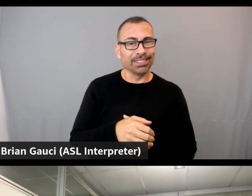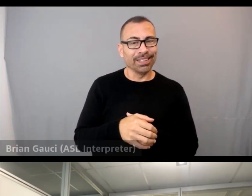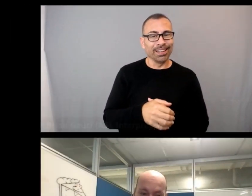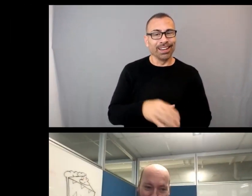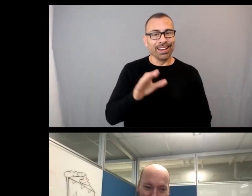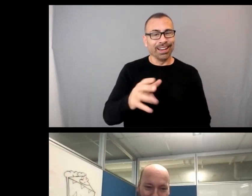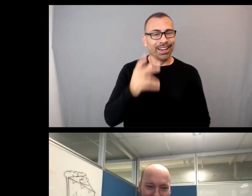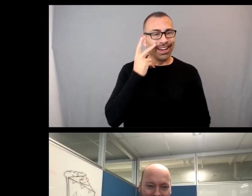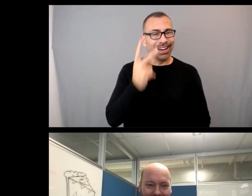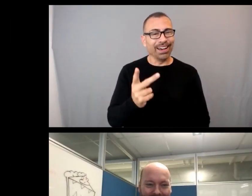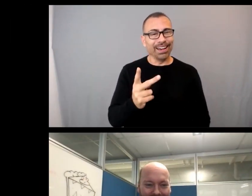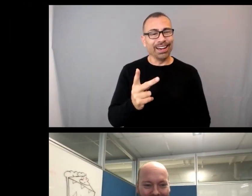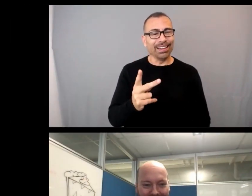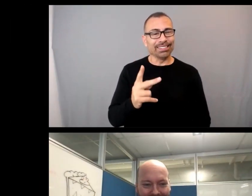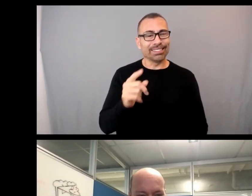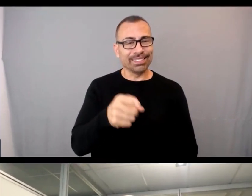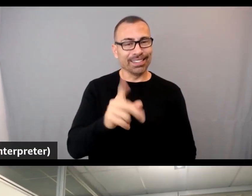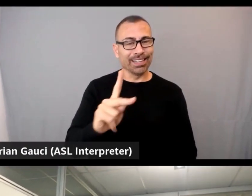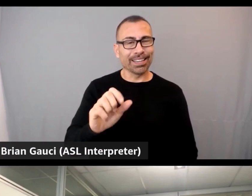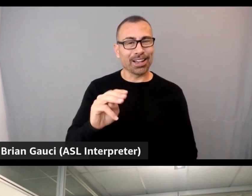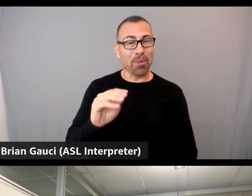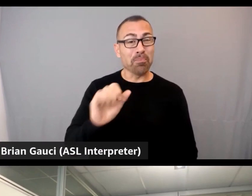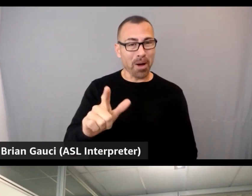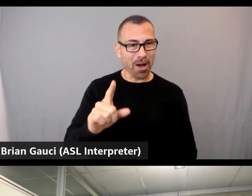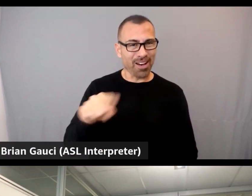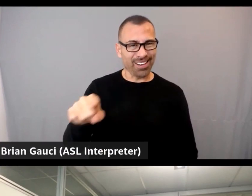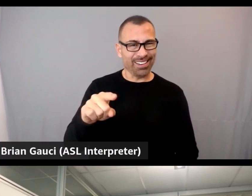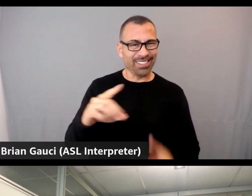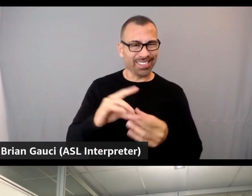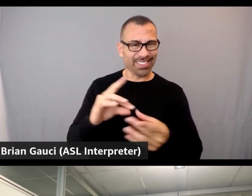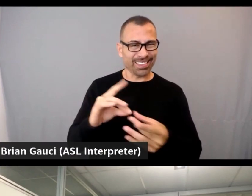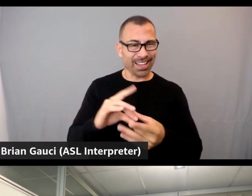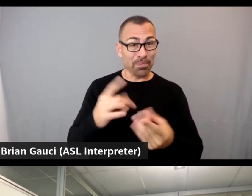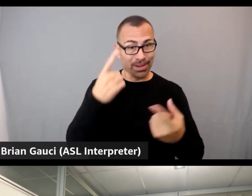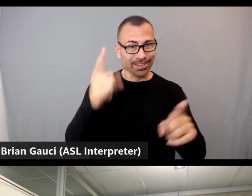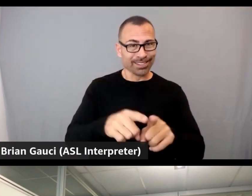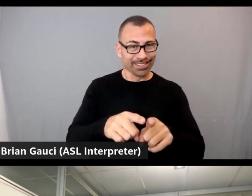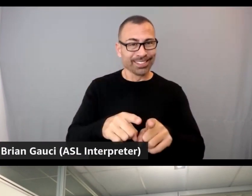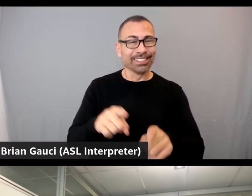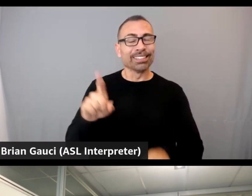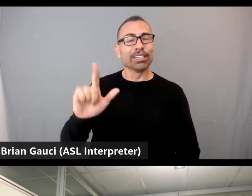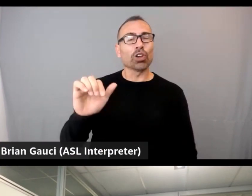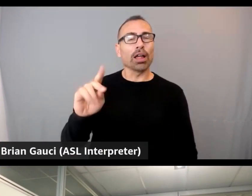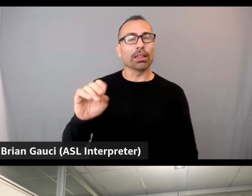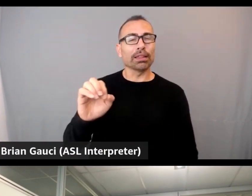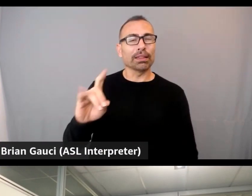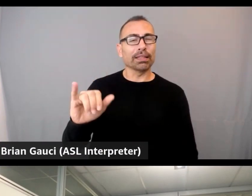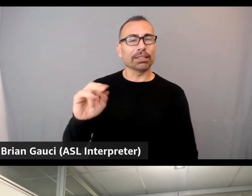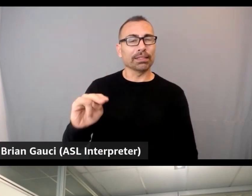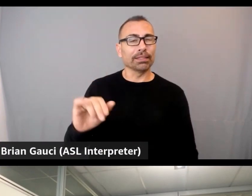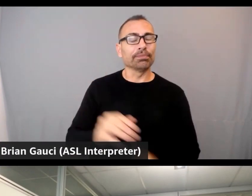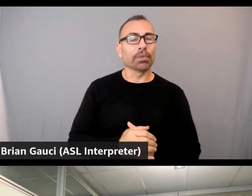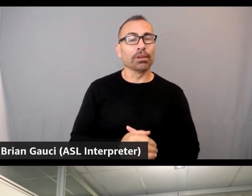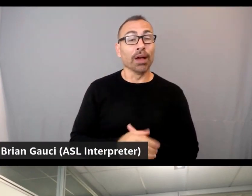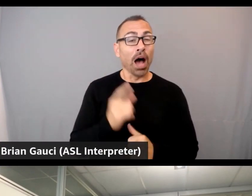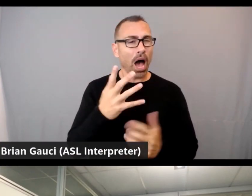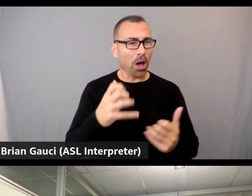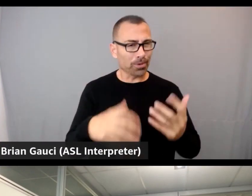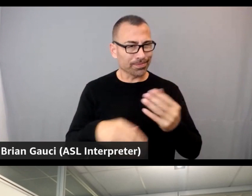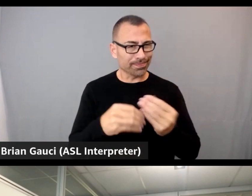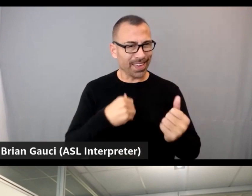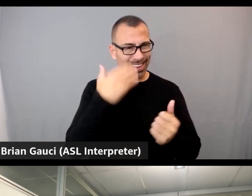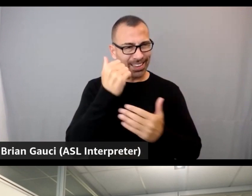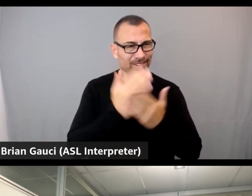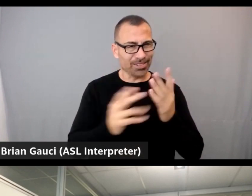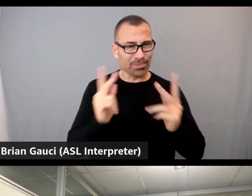agree, I guess from on LinkedIn. And I also want to add for the people who are joining, I know we have some people I see in the chat who